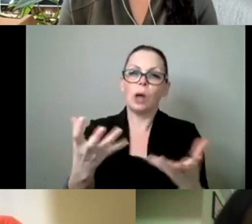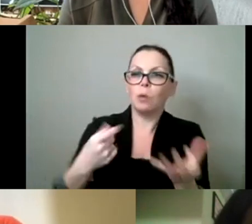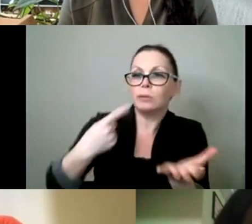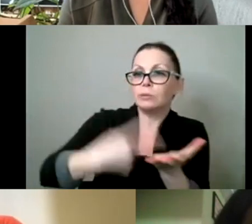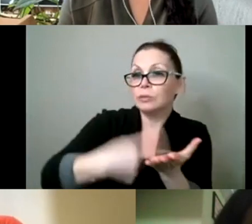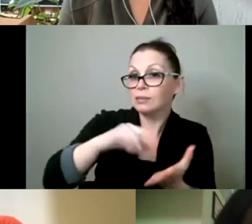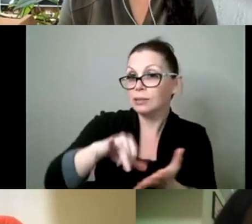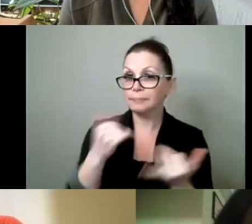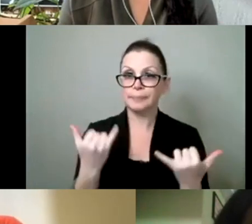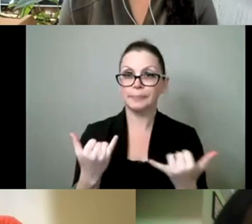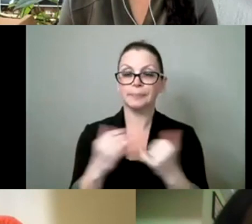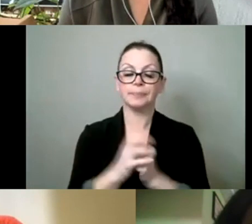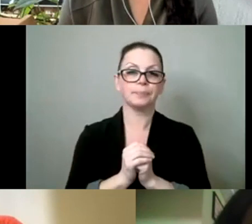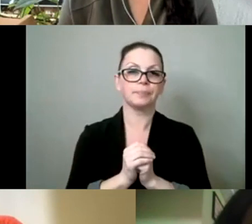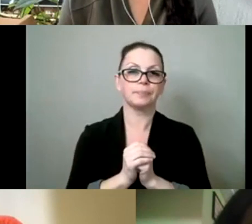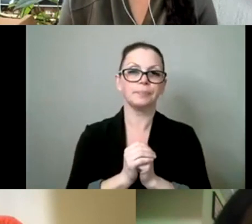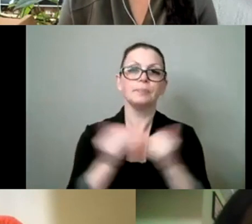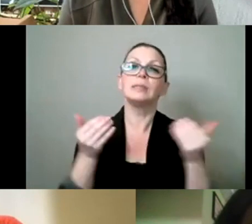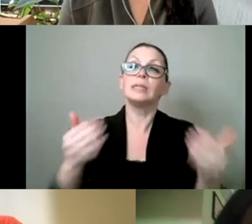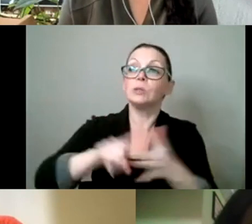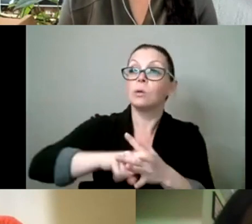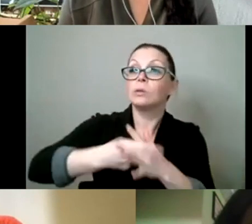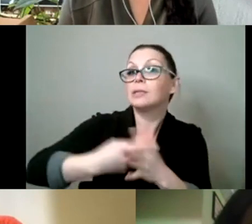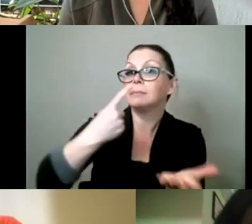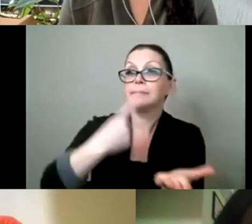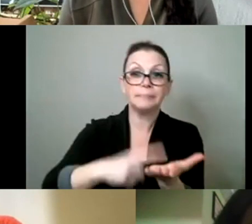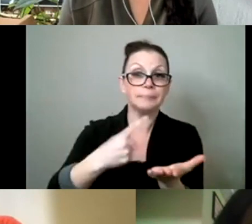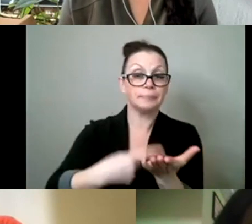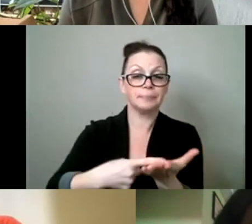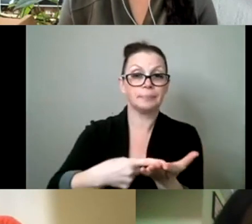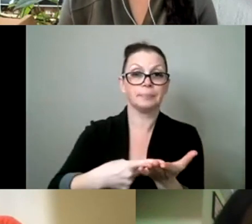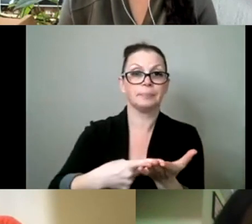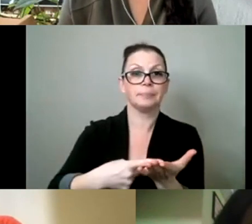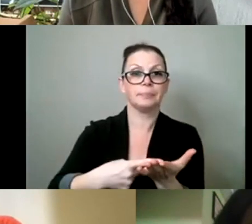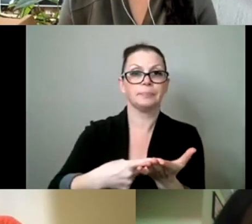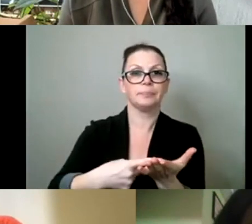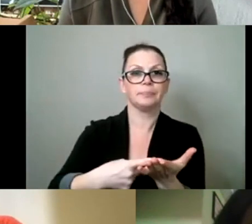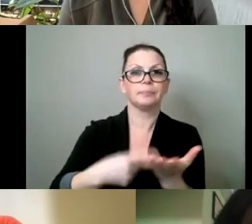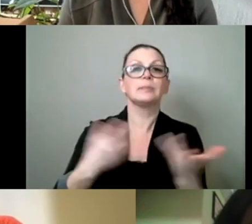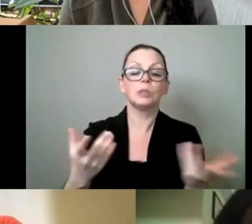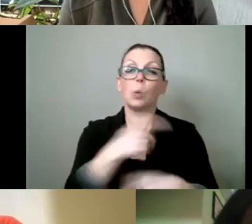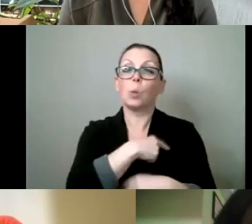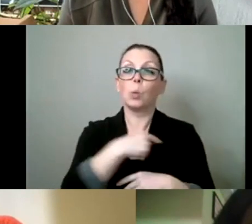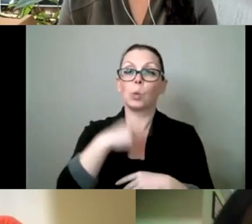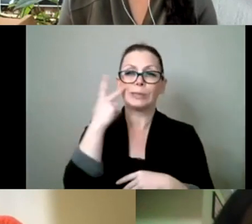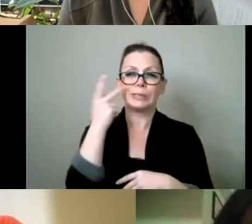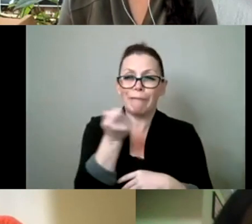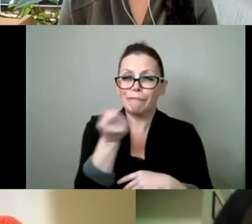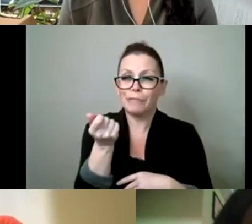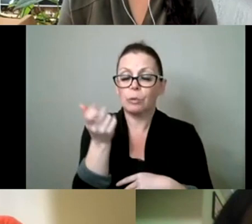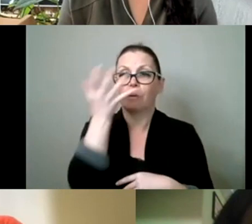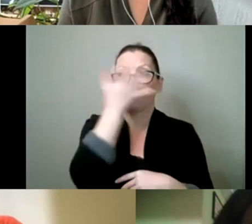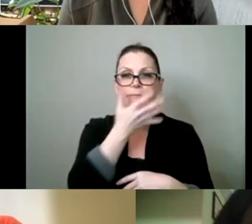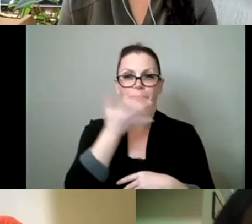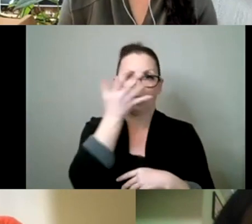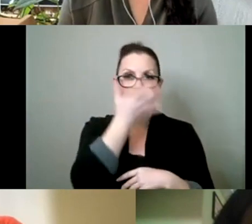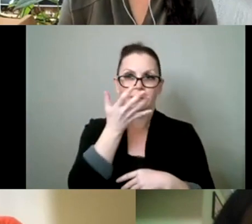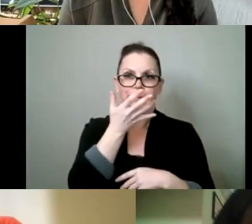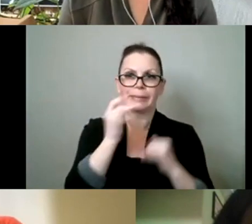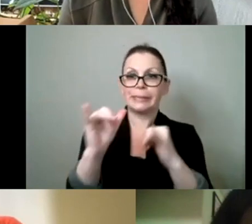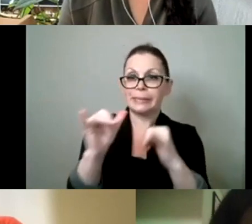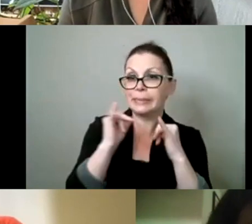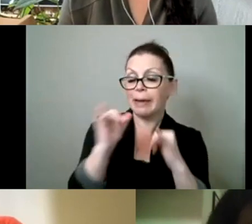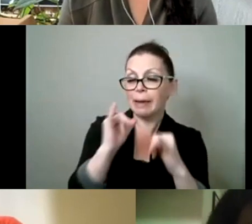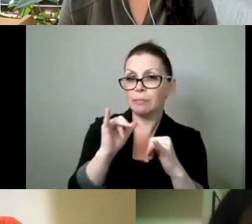today. Let's start off by talking about, given that we see so few of our faces on screen over